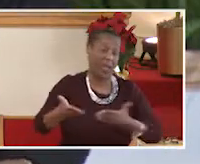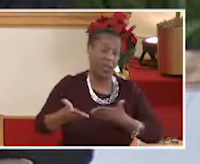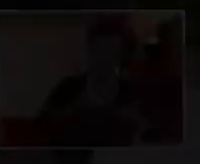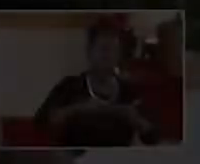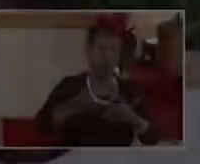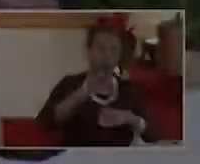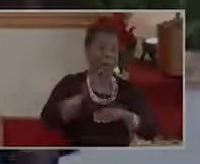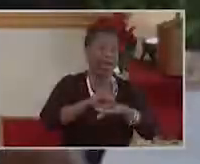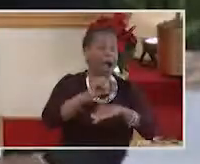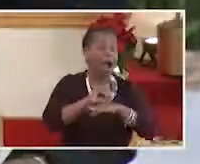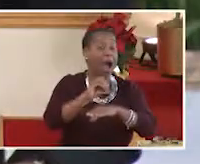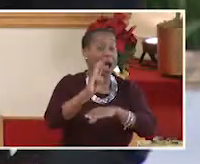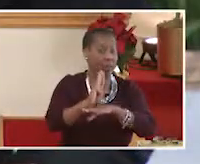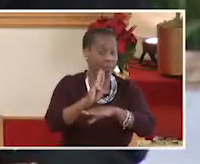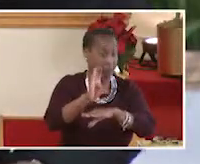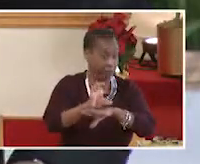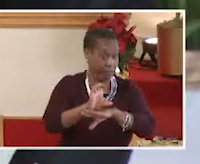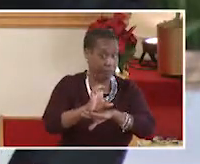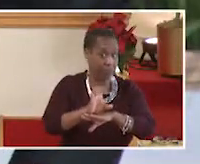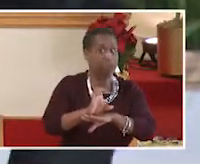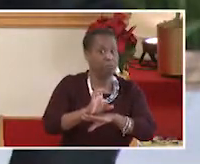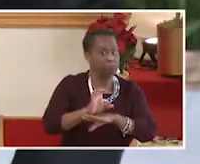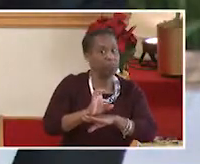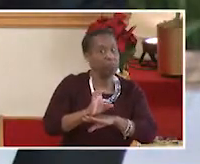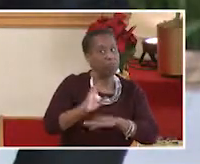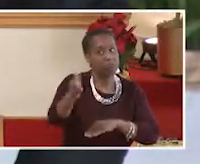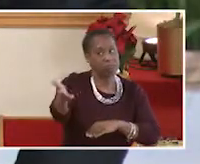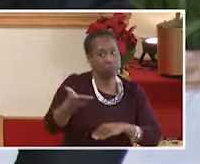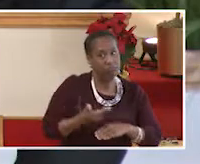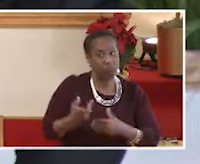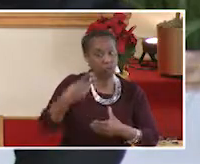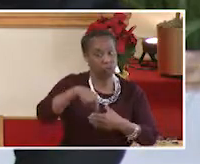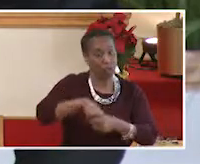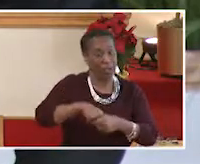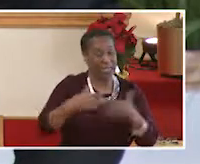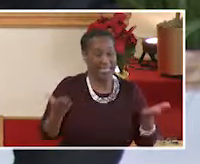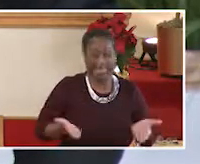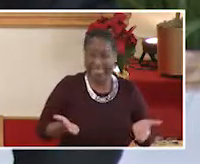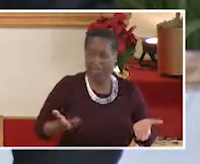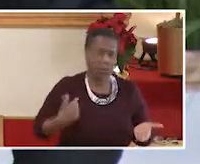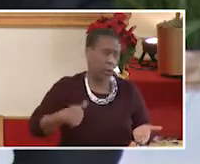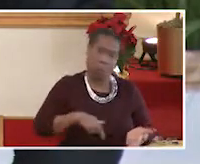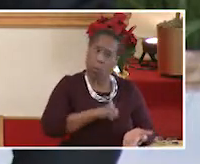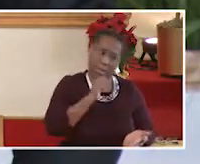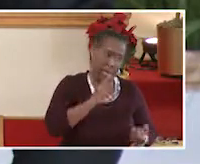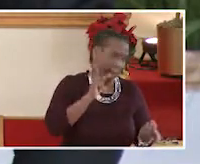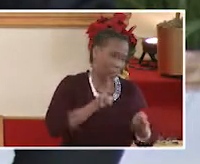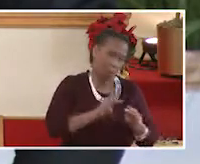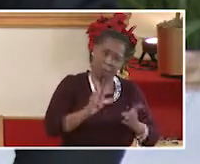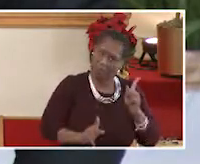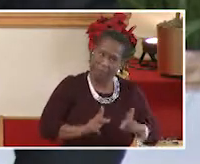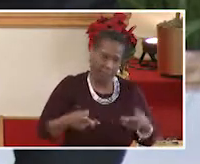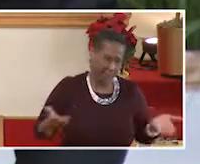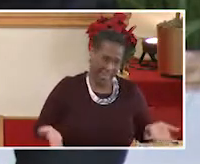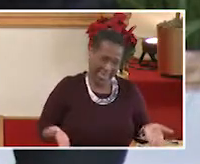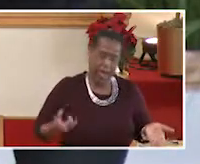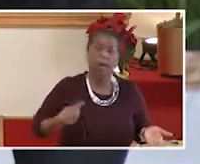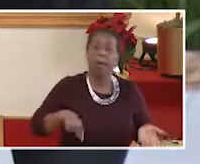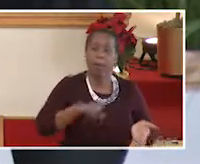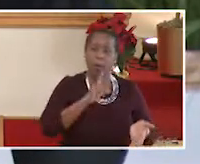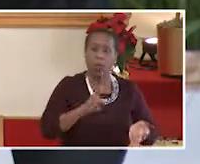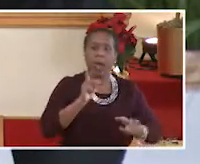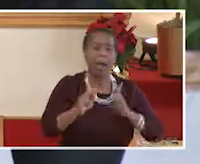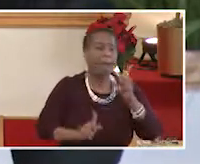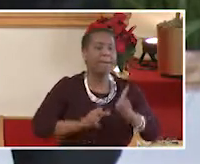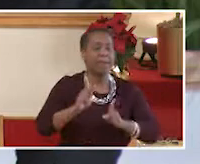Mount Olive and extend the invitation for you to join us here. We are in no way a perfect people, but we are a people